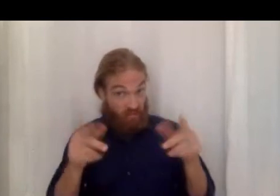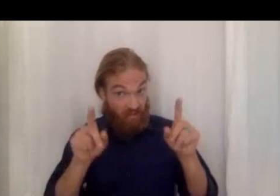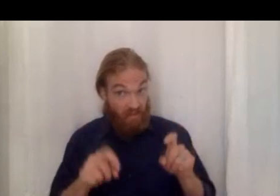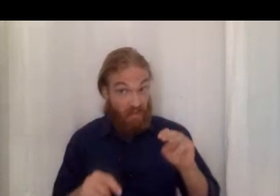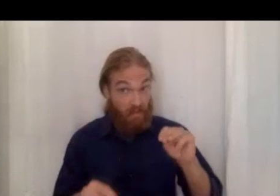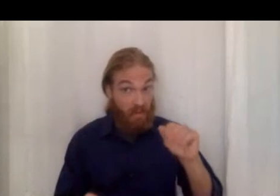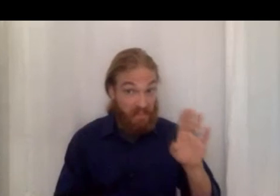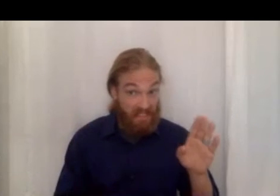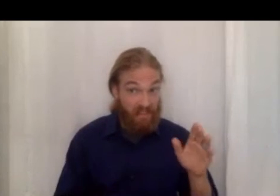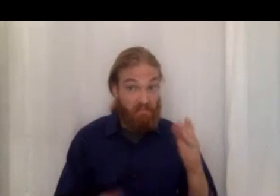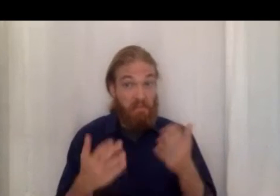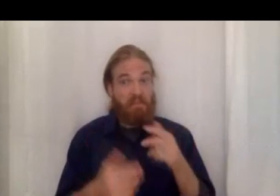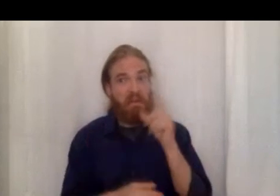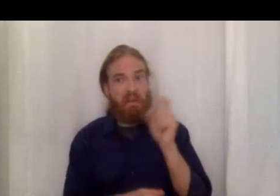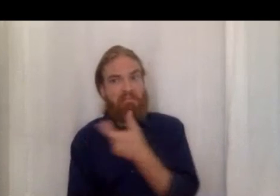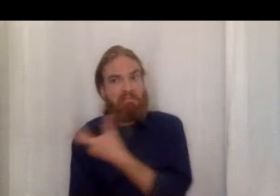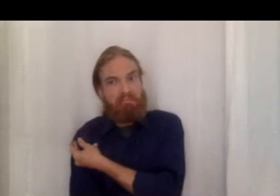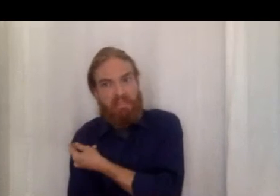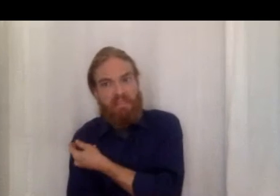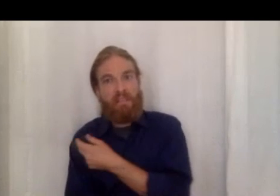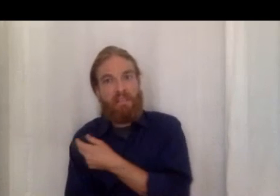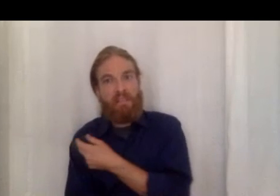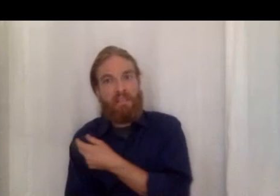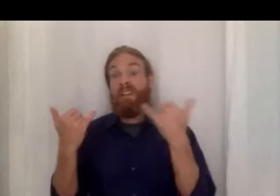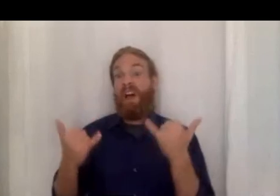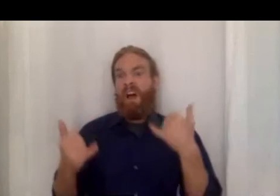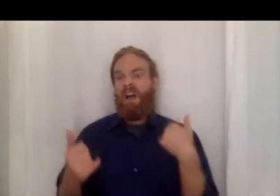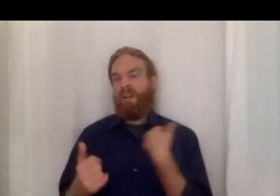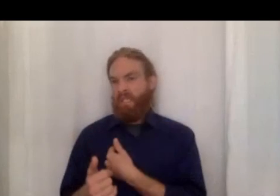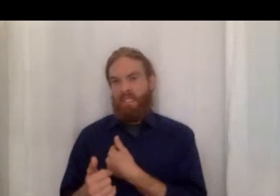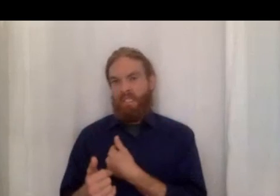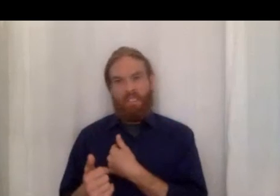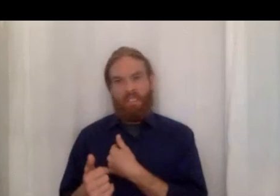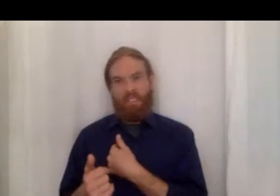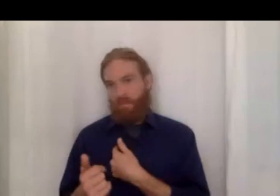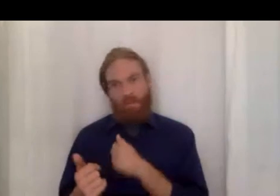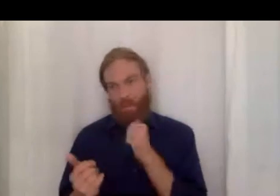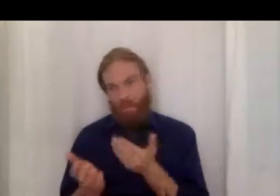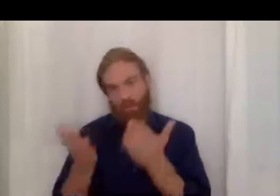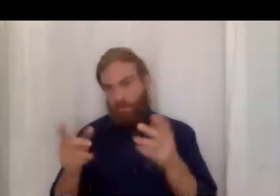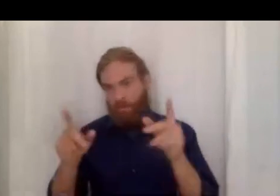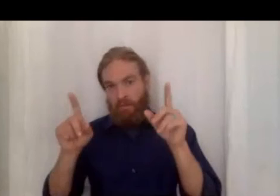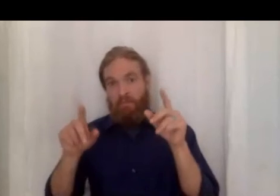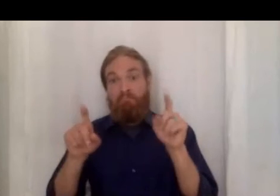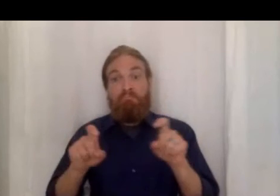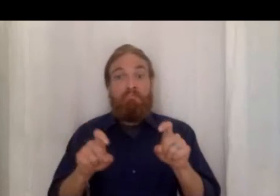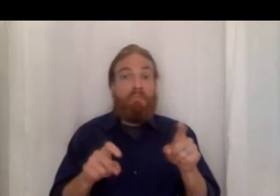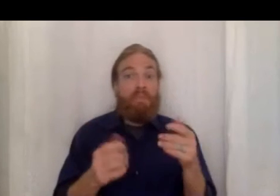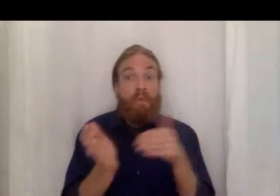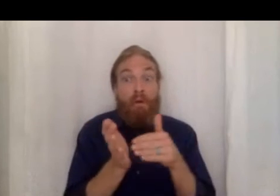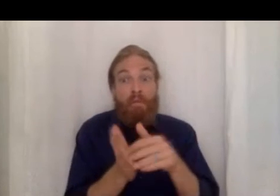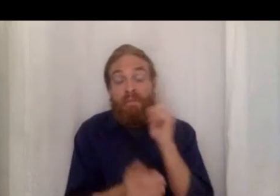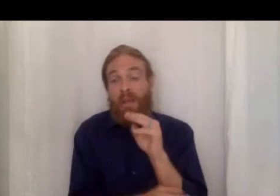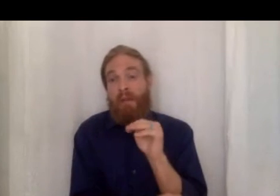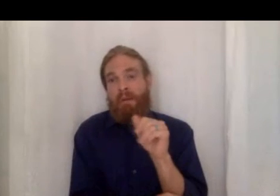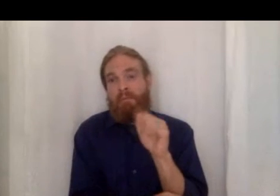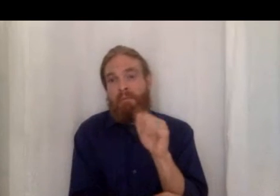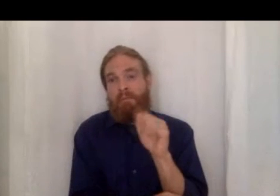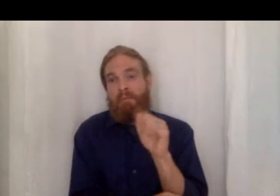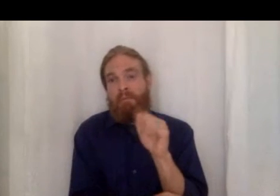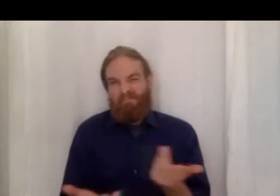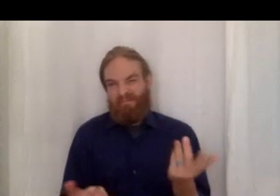not routinely test for antibodies for all patients who have been infected because that does not change